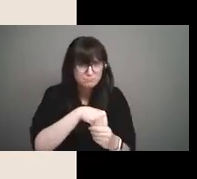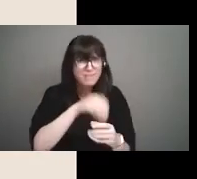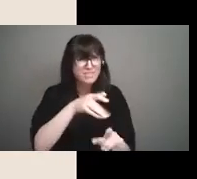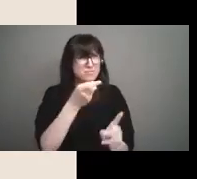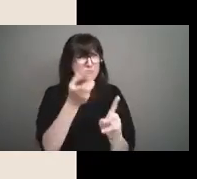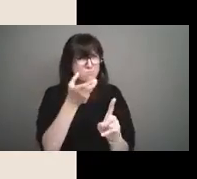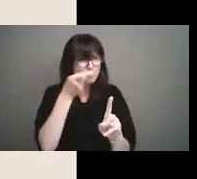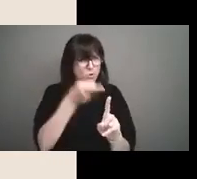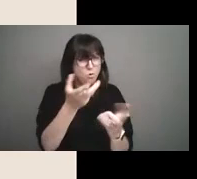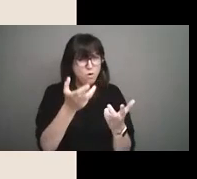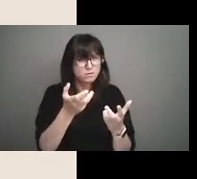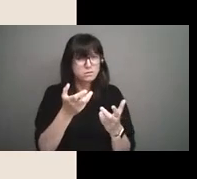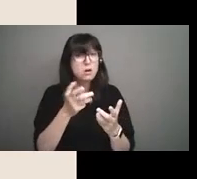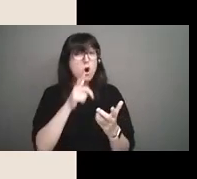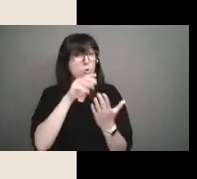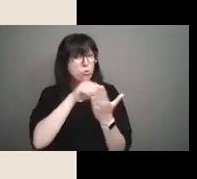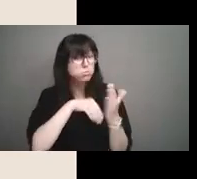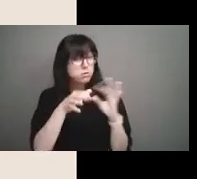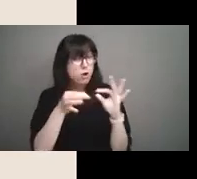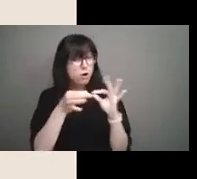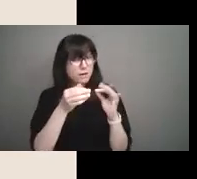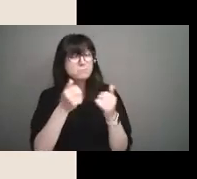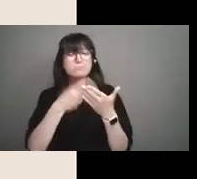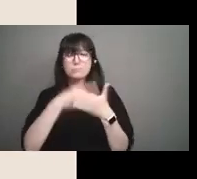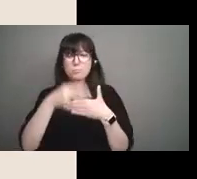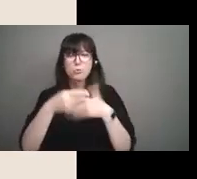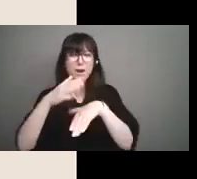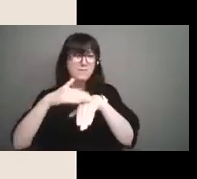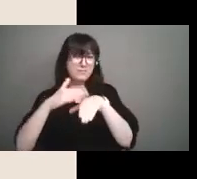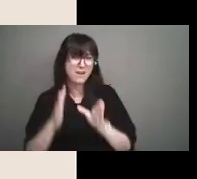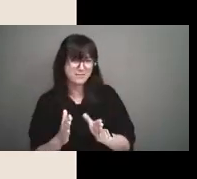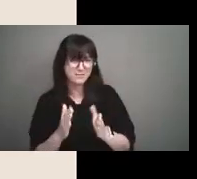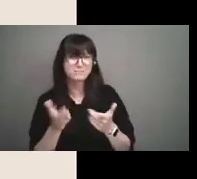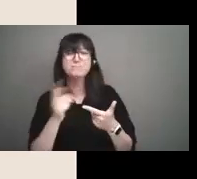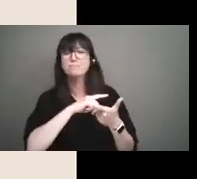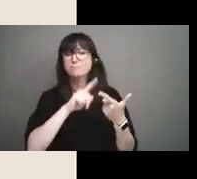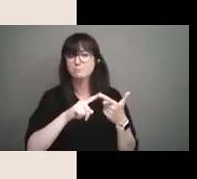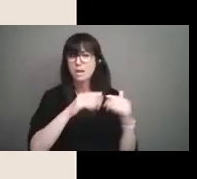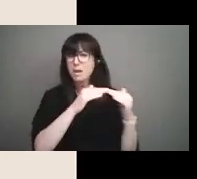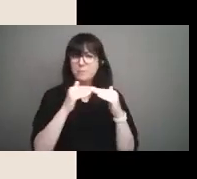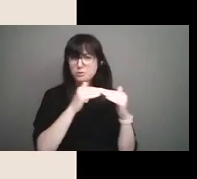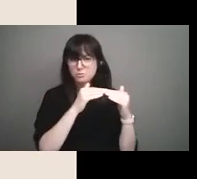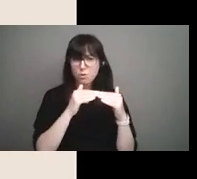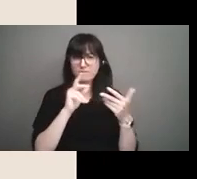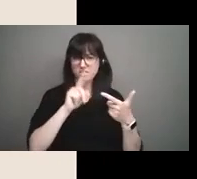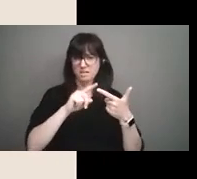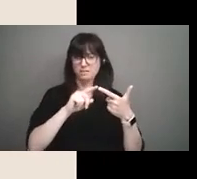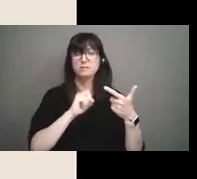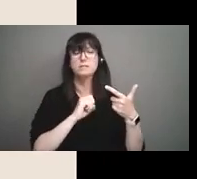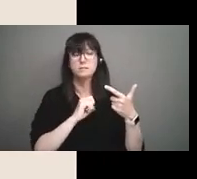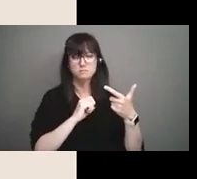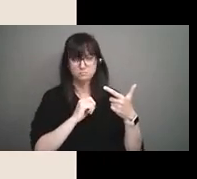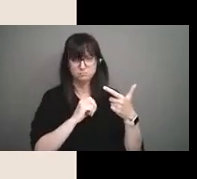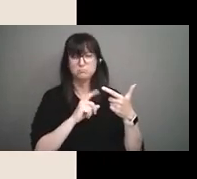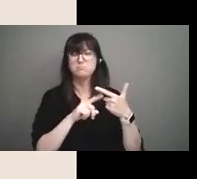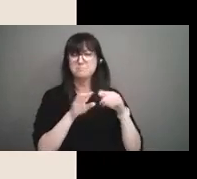our program advisors that said that. Again, the peer support, the volunteer in the second paragraph kind of talks